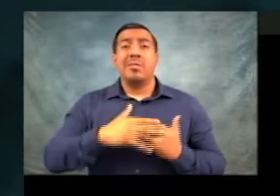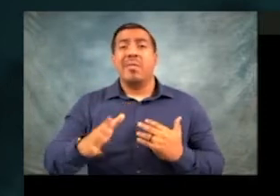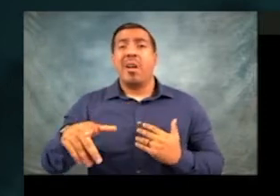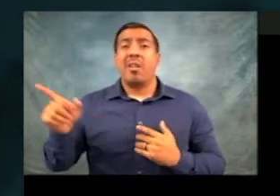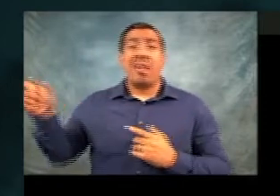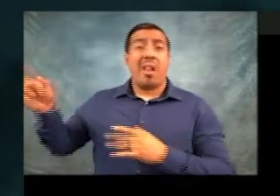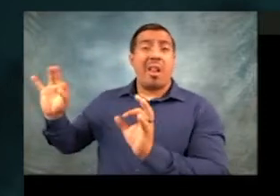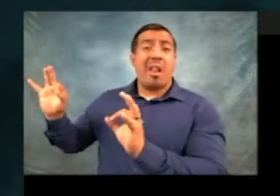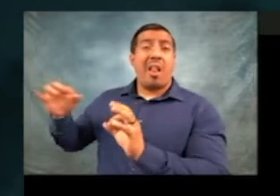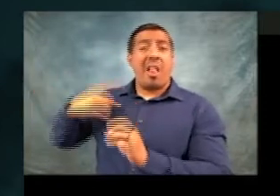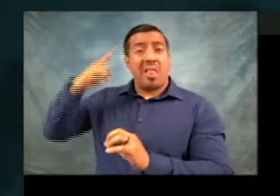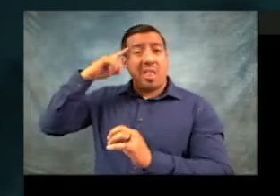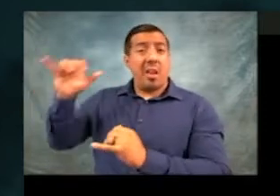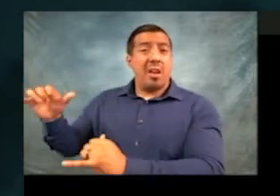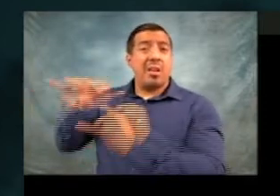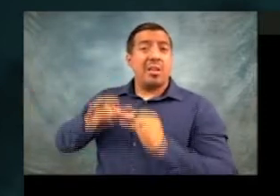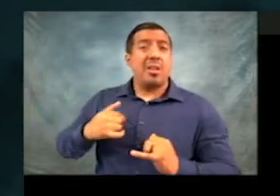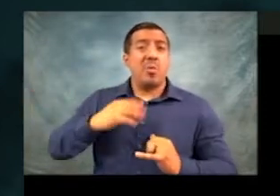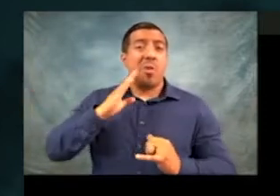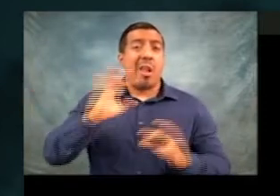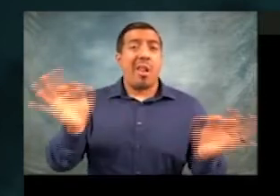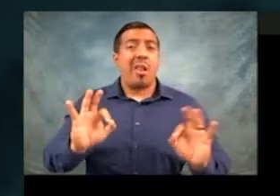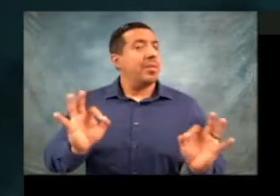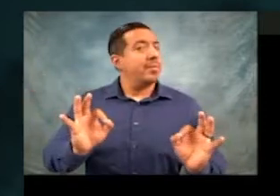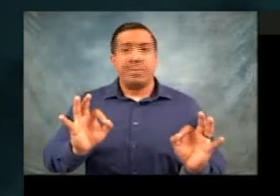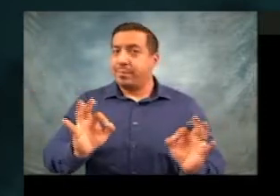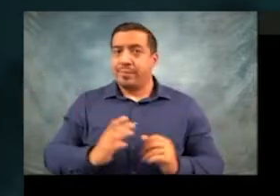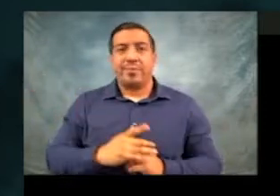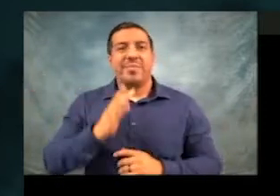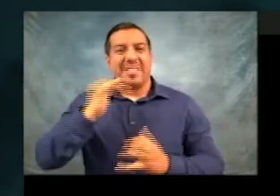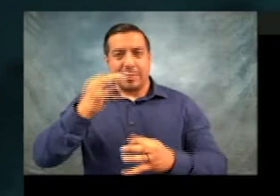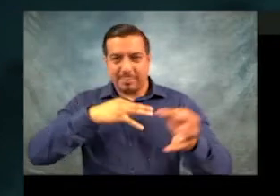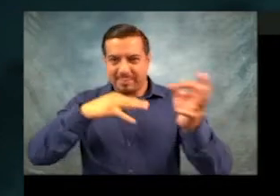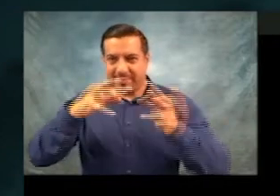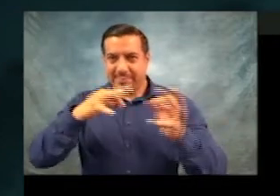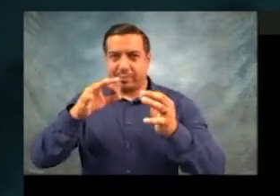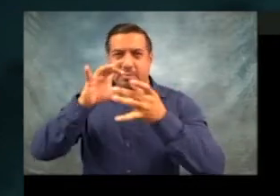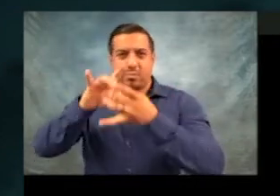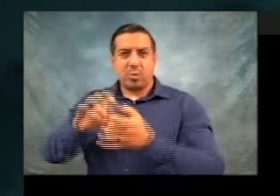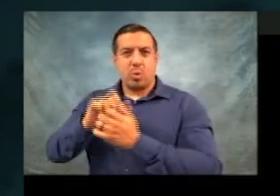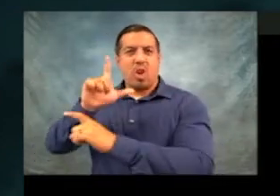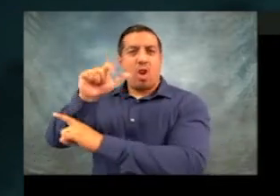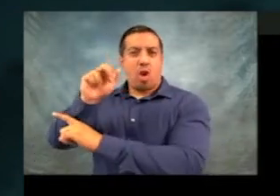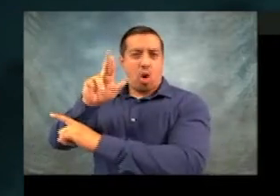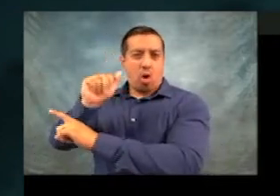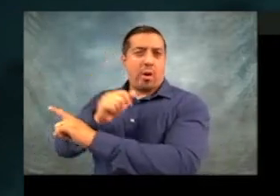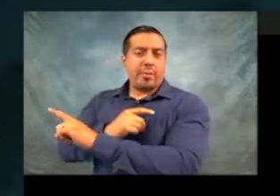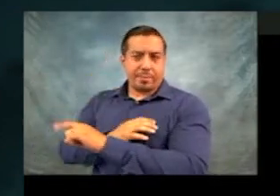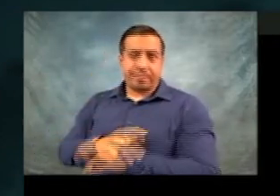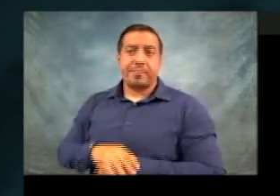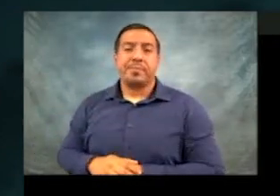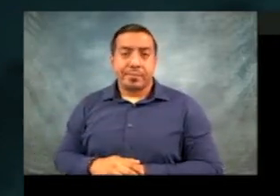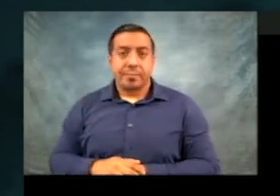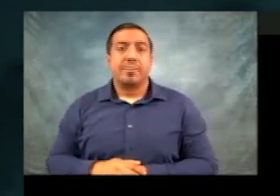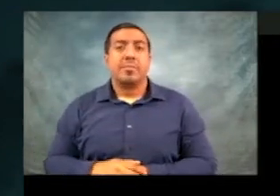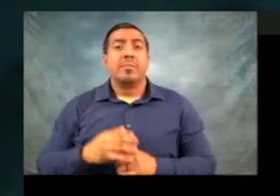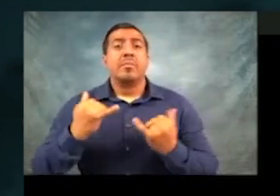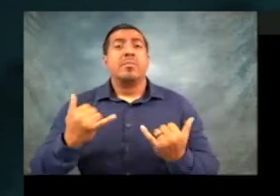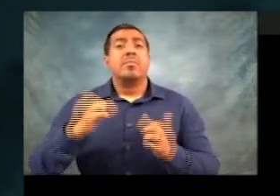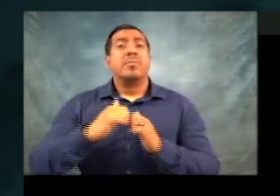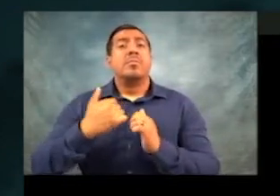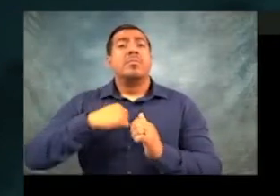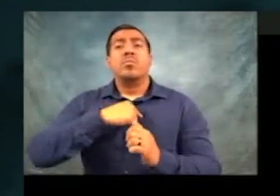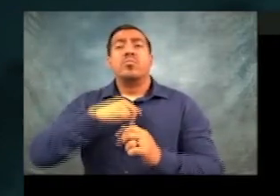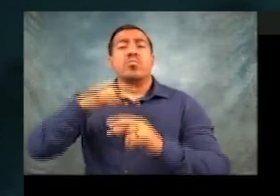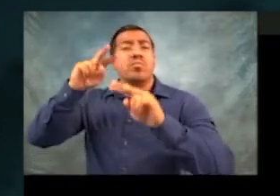straight and tell you what actually happened during Laura. So the way we diagnose storm surge,